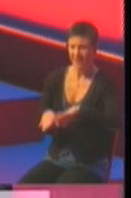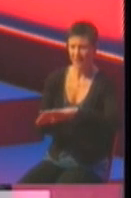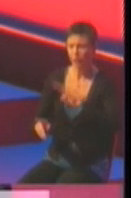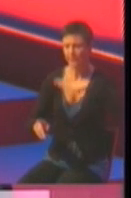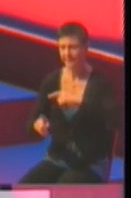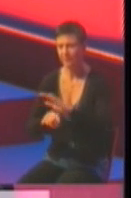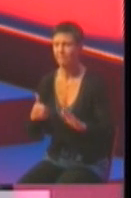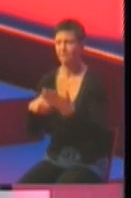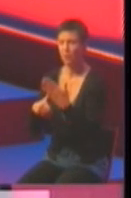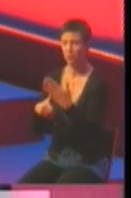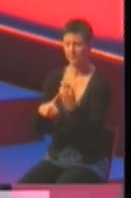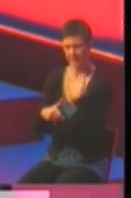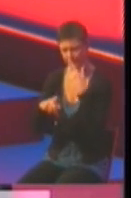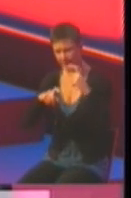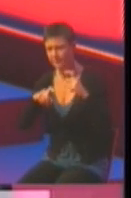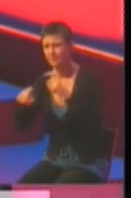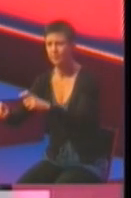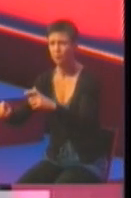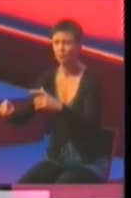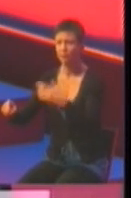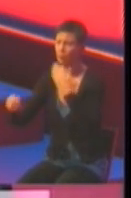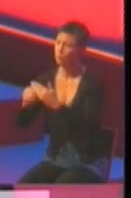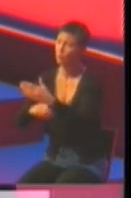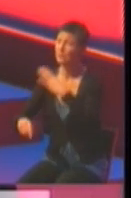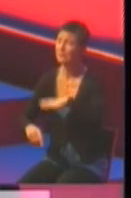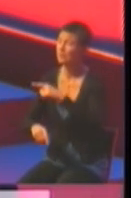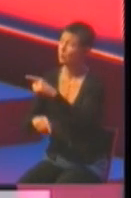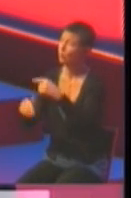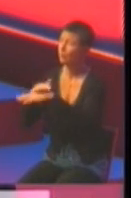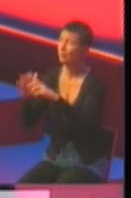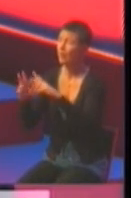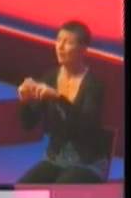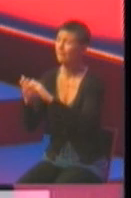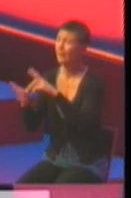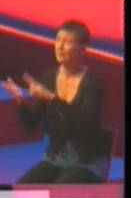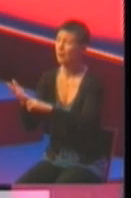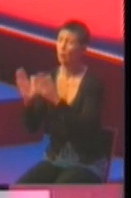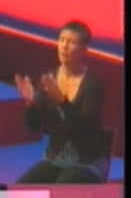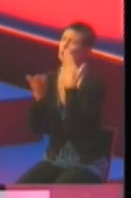interest first and stay the course in Afghanistan. We must expose